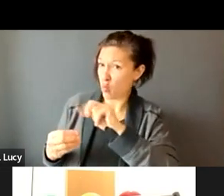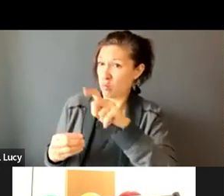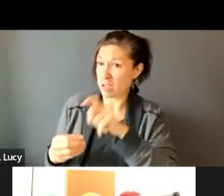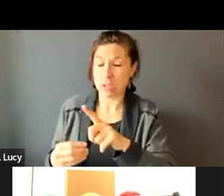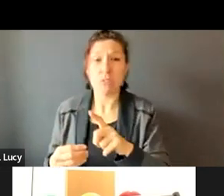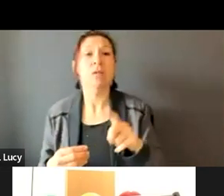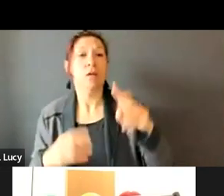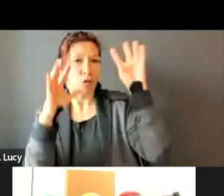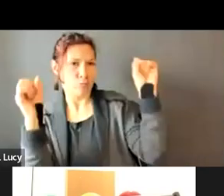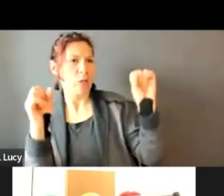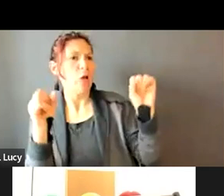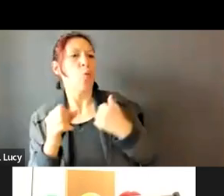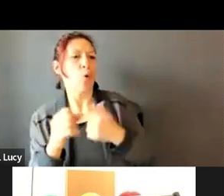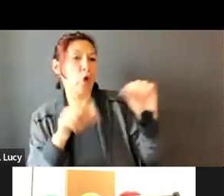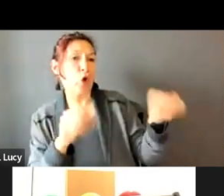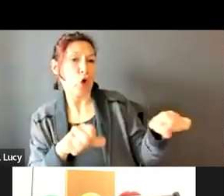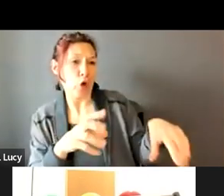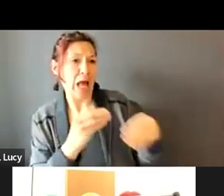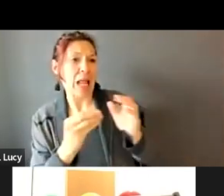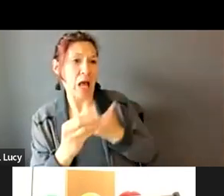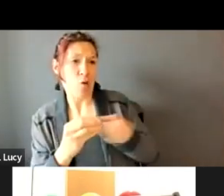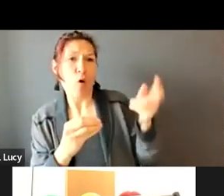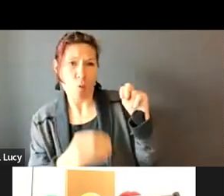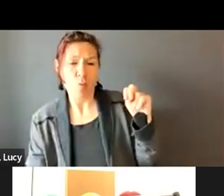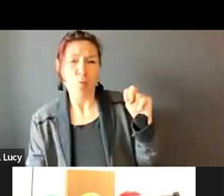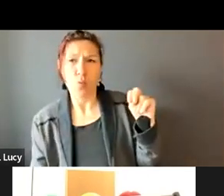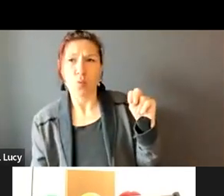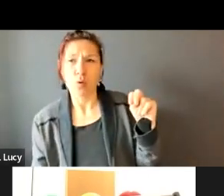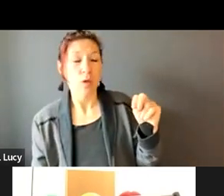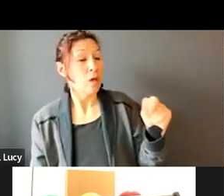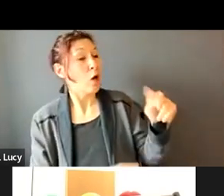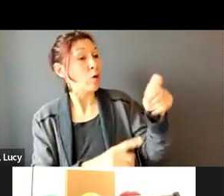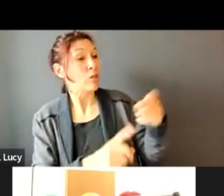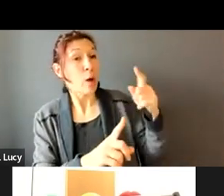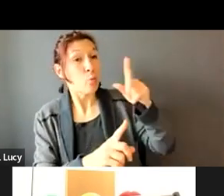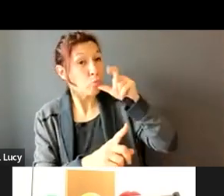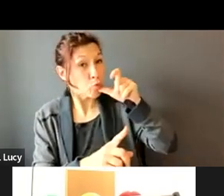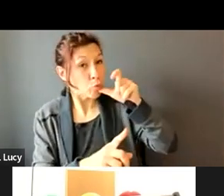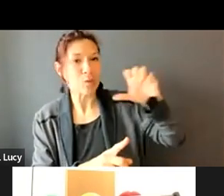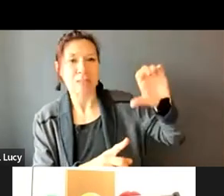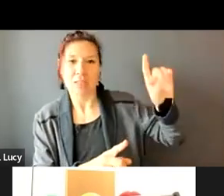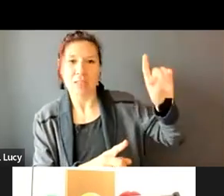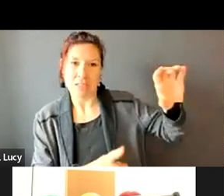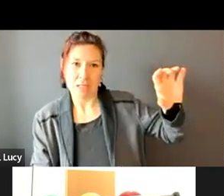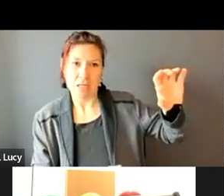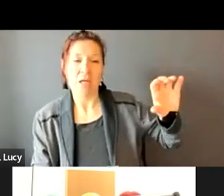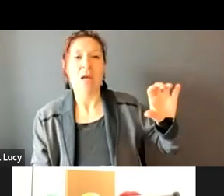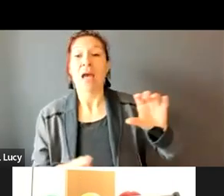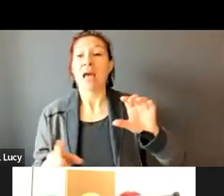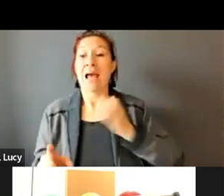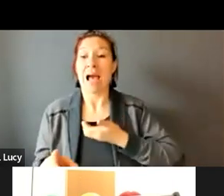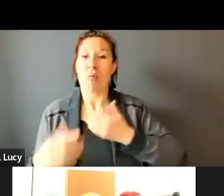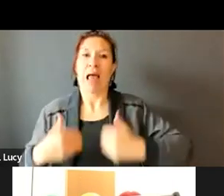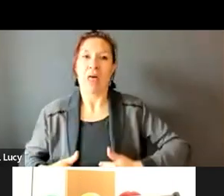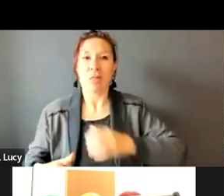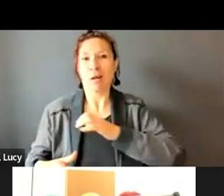optional questions those questions are generated out of the CDC um and then those questions are reviewed by that Health commission that